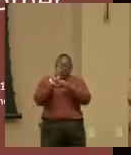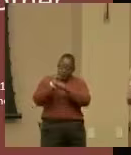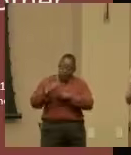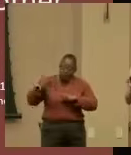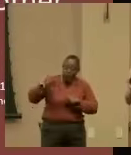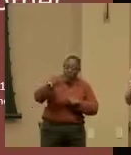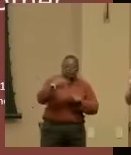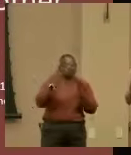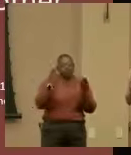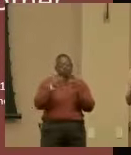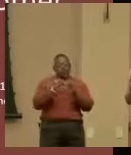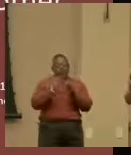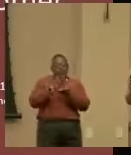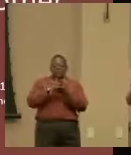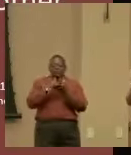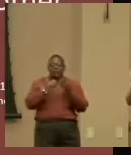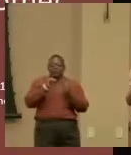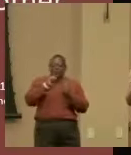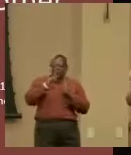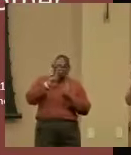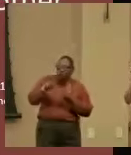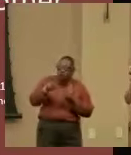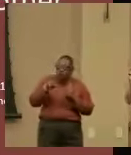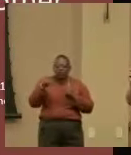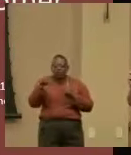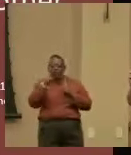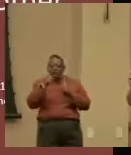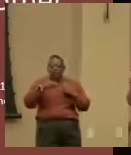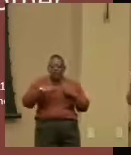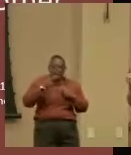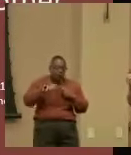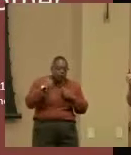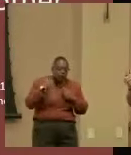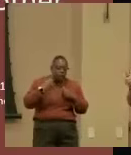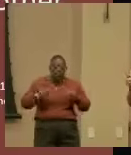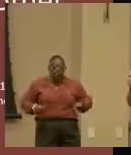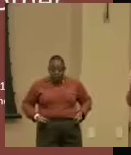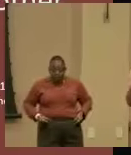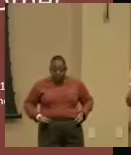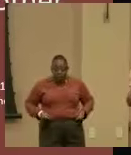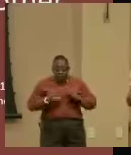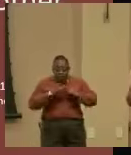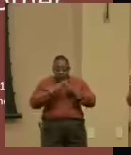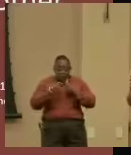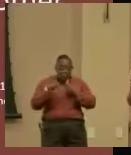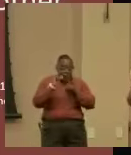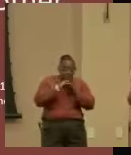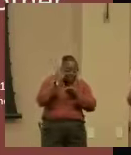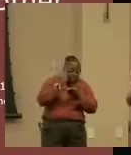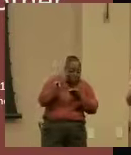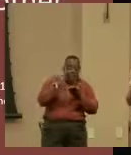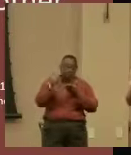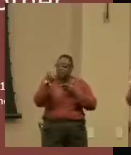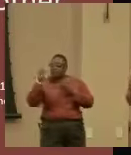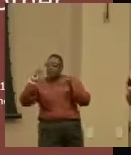as much. And again, we're not quite certain if patients have that slightly higher risk of ovarian issues due to that versus other